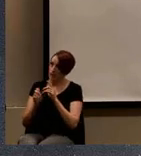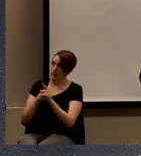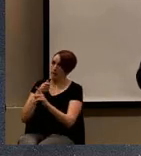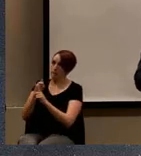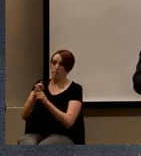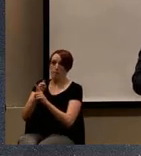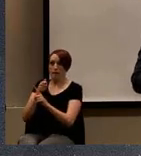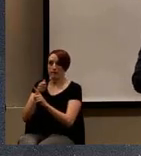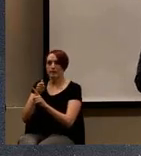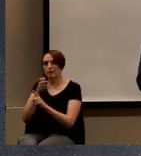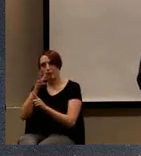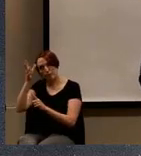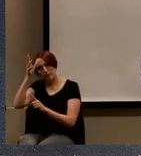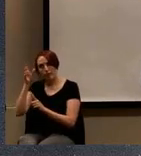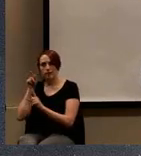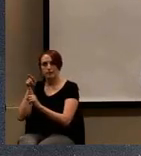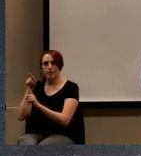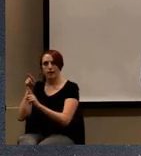could be referenced,